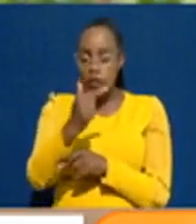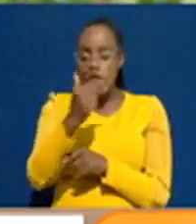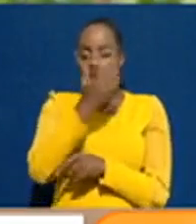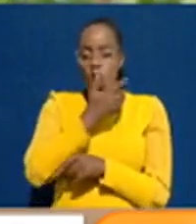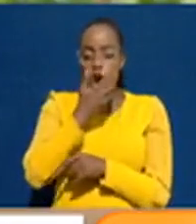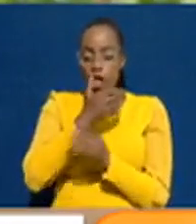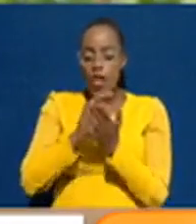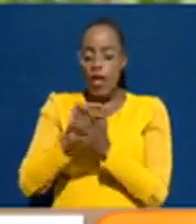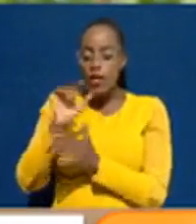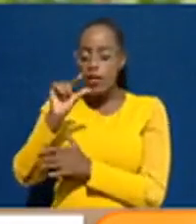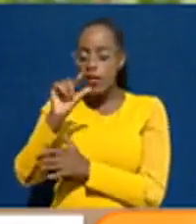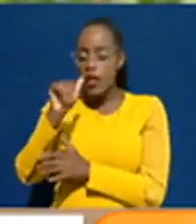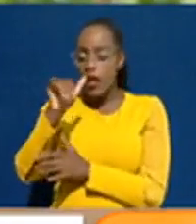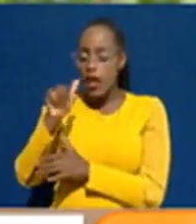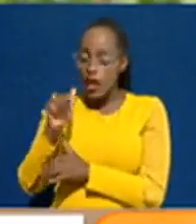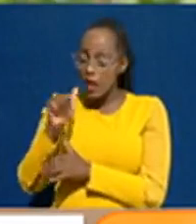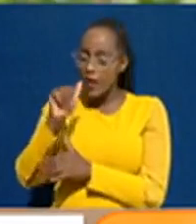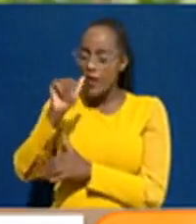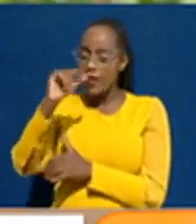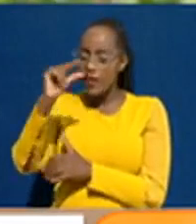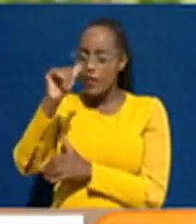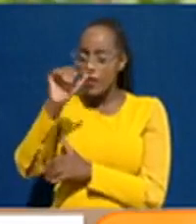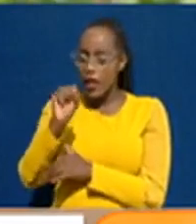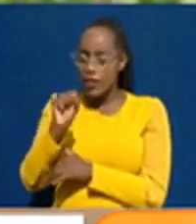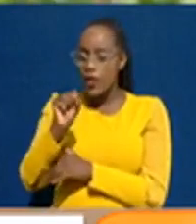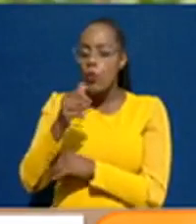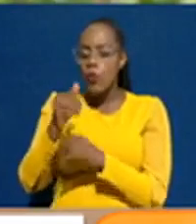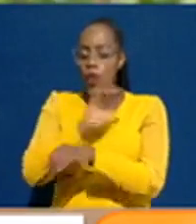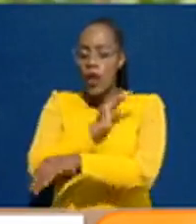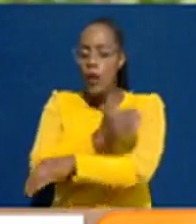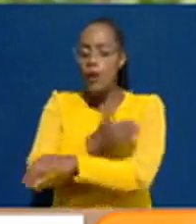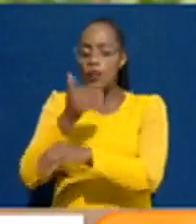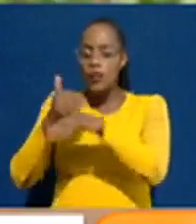where we build capacity in matters oil and gas.